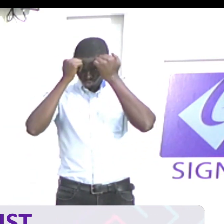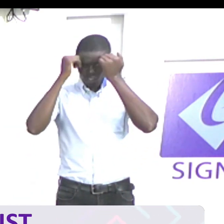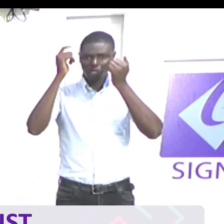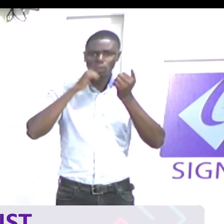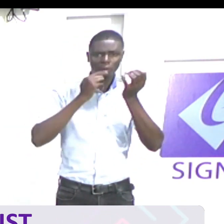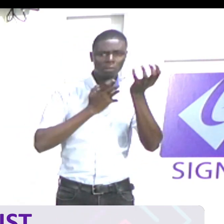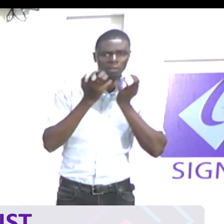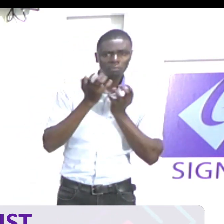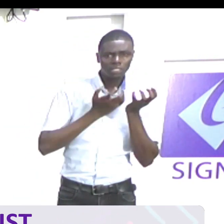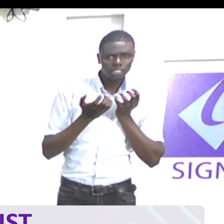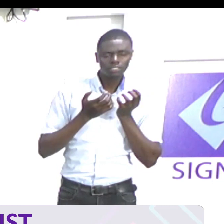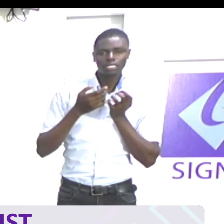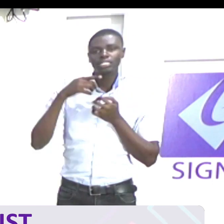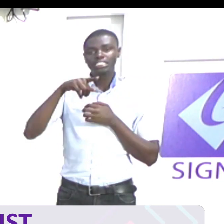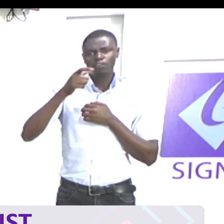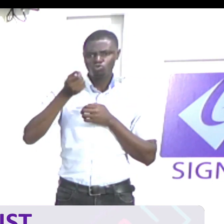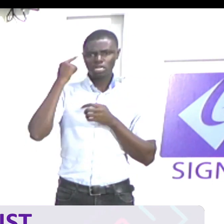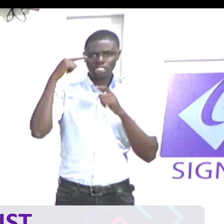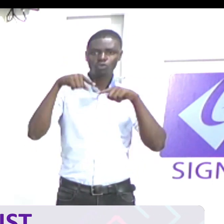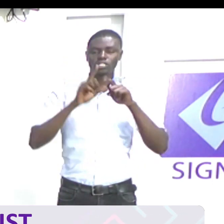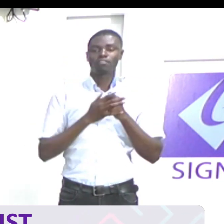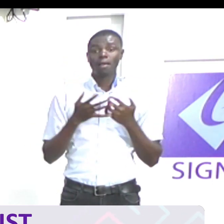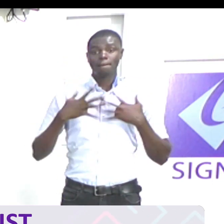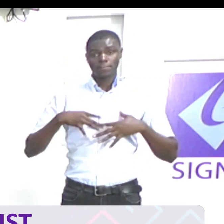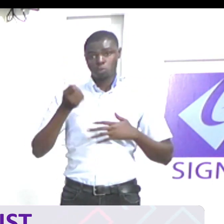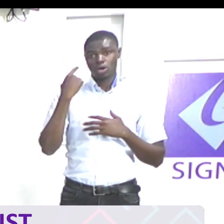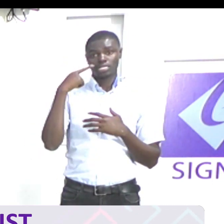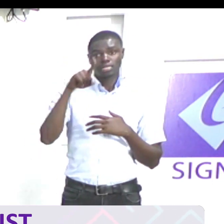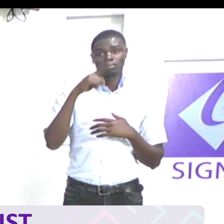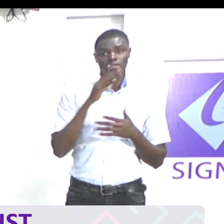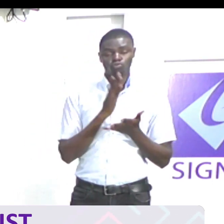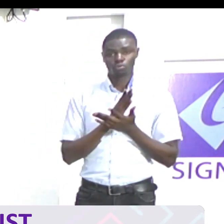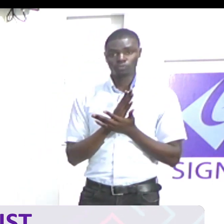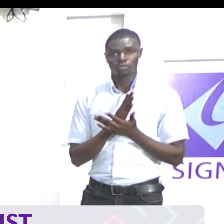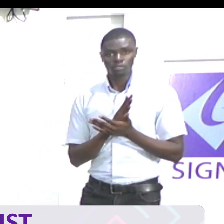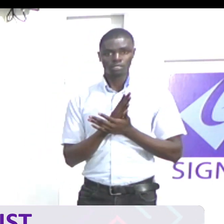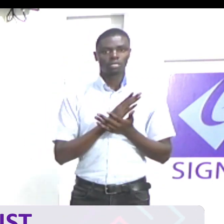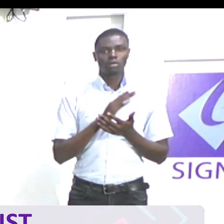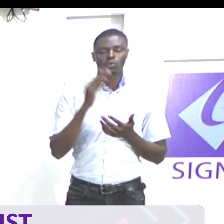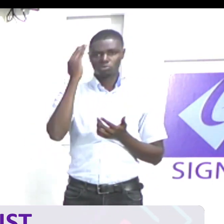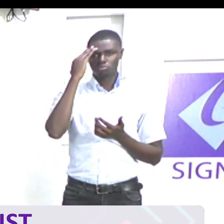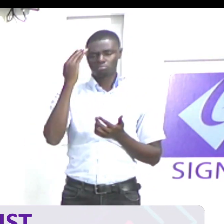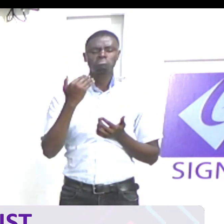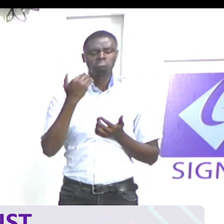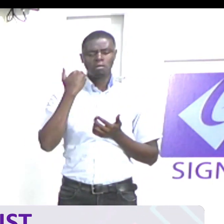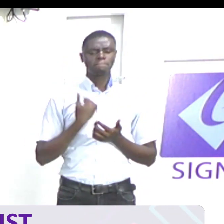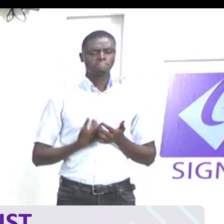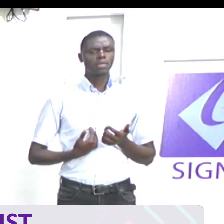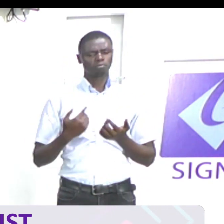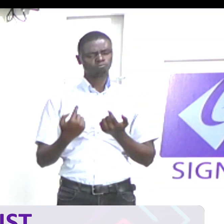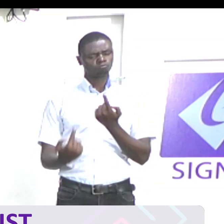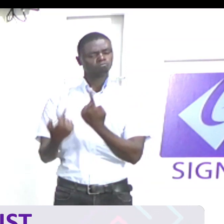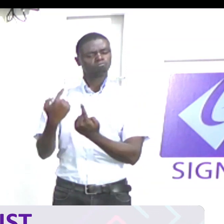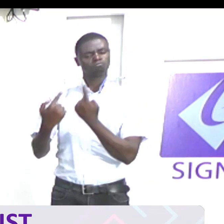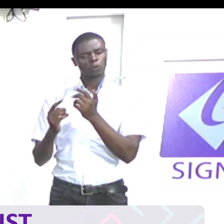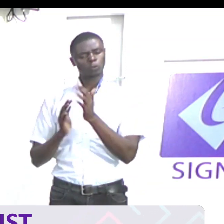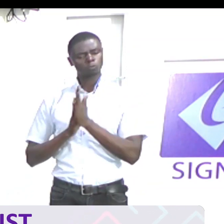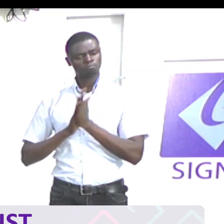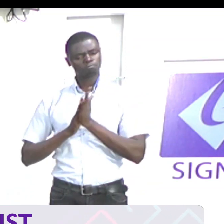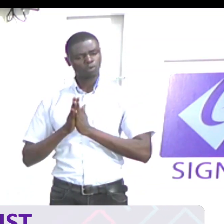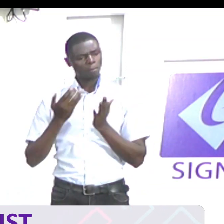business, you understand yourself. Watu ujijua. Si ndio? So ndio unasema hapana, mimi najua mimi ni mpishi. Mimi